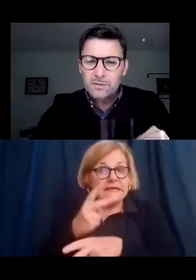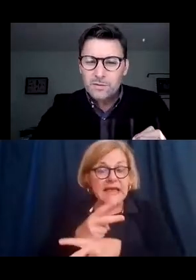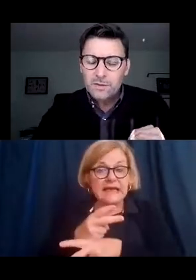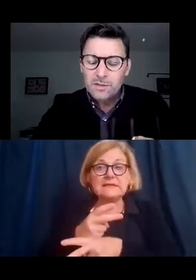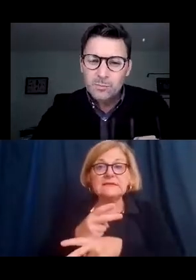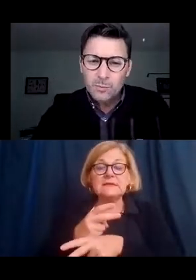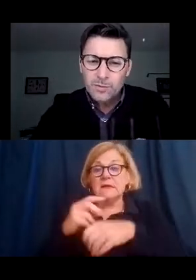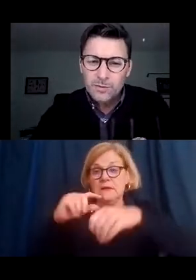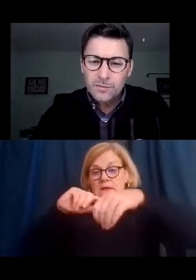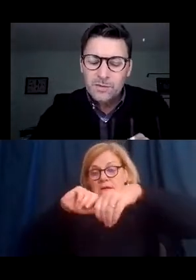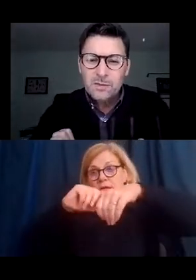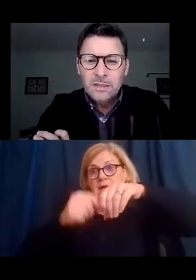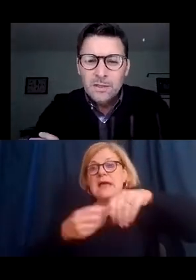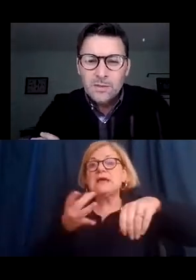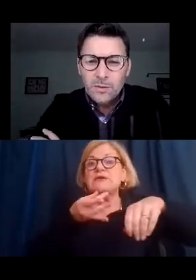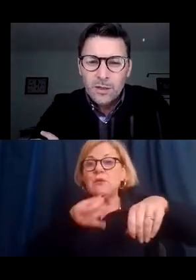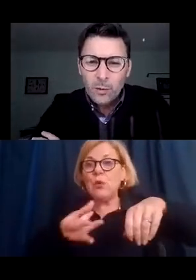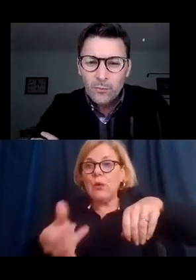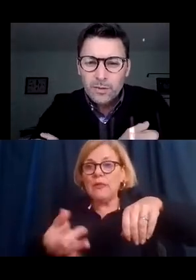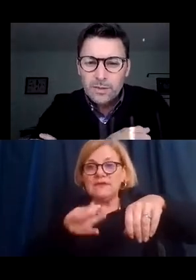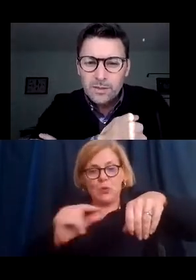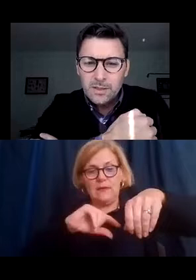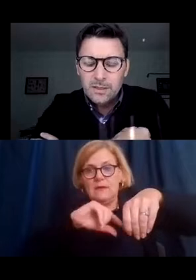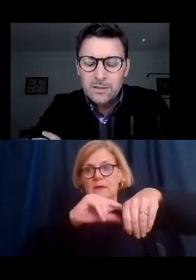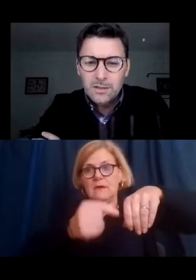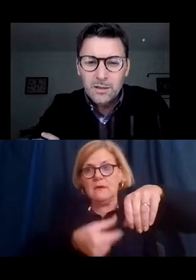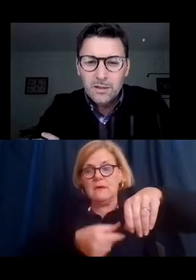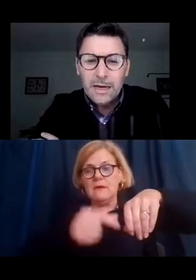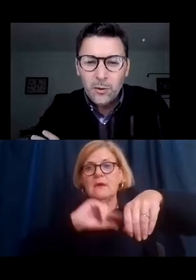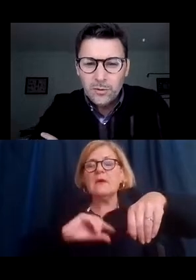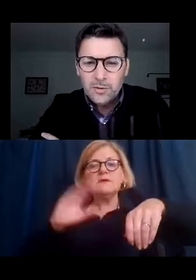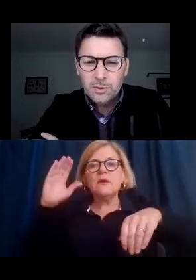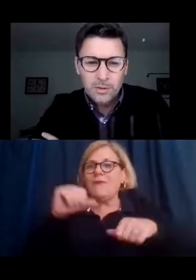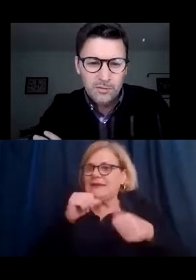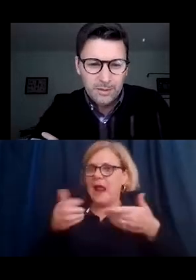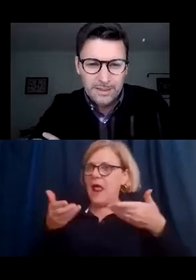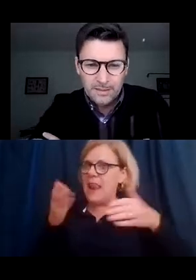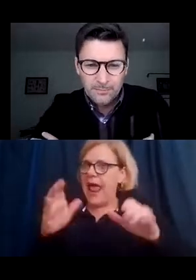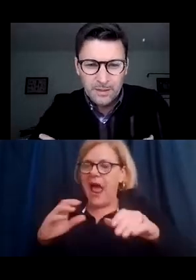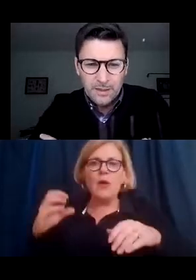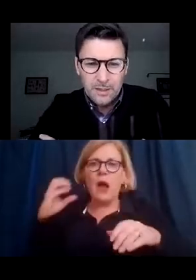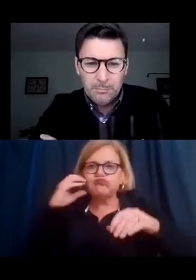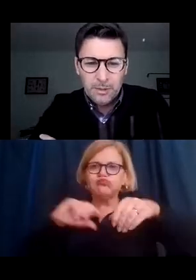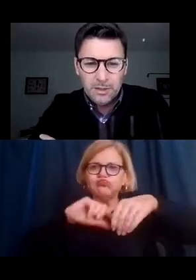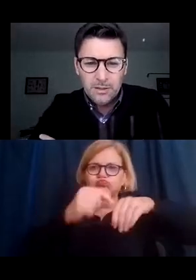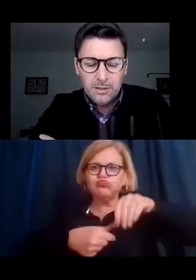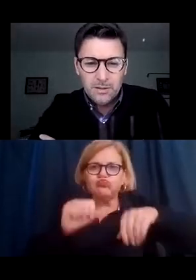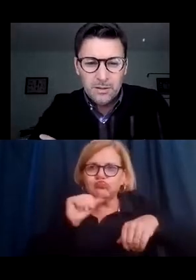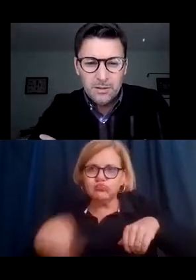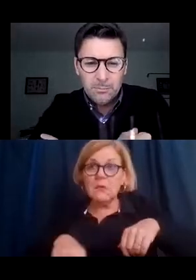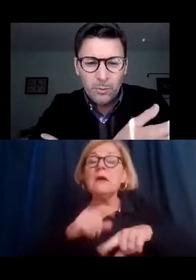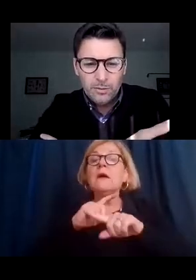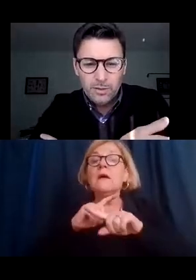non-adhesive surface, a nice smooth surface, so that hopefully it does not allow the buildup of plaque. But